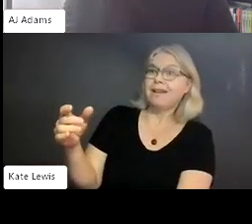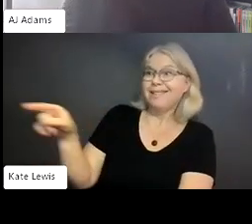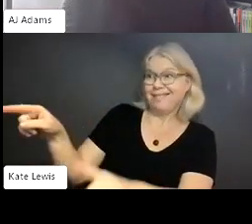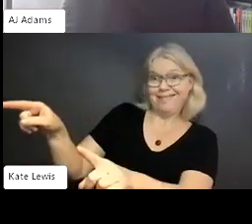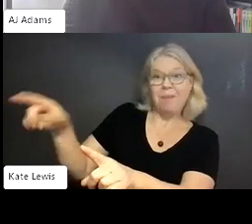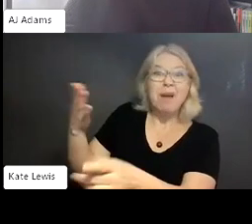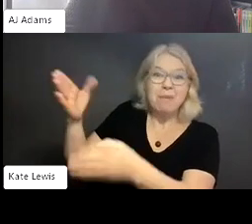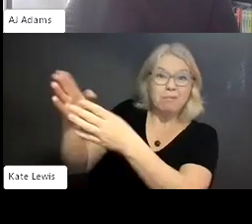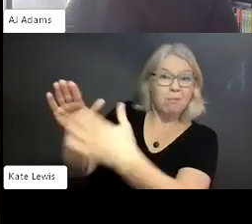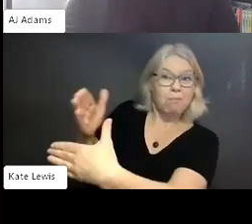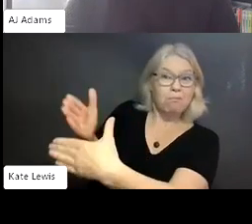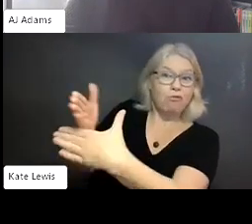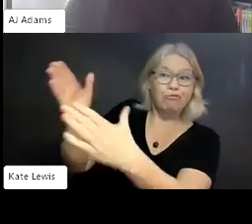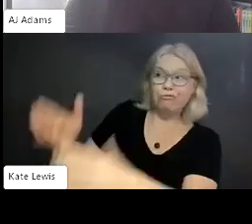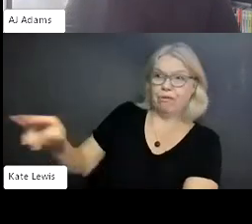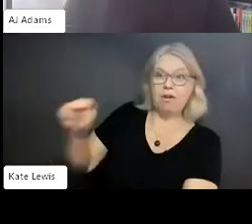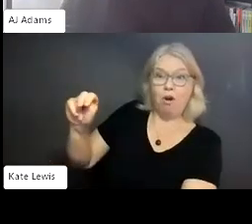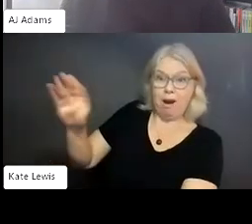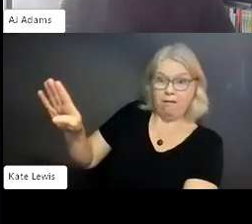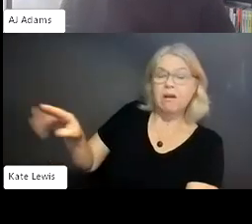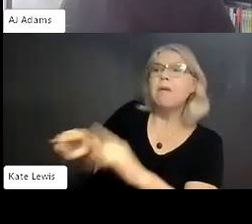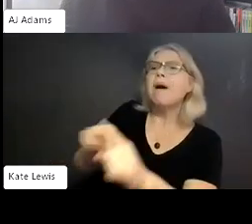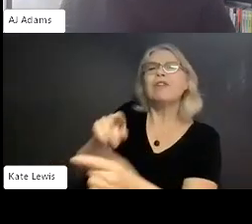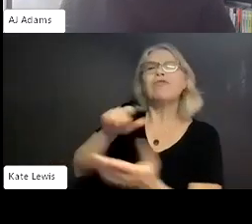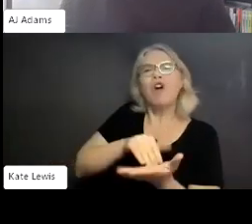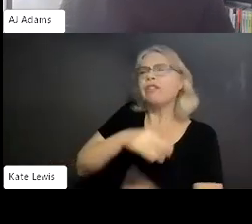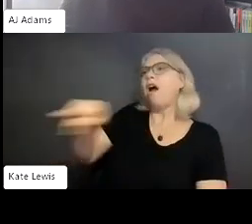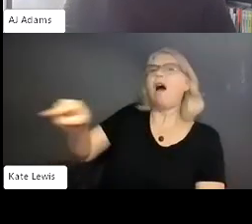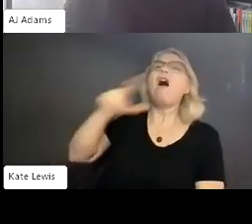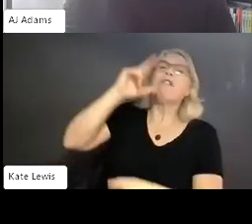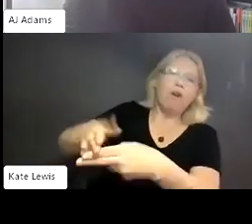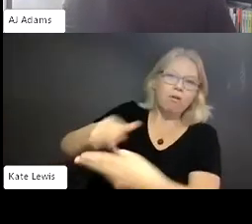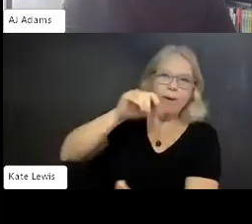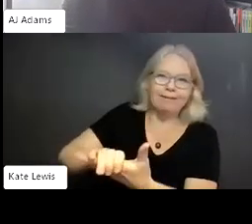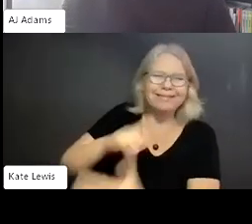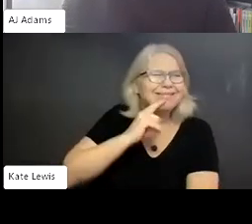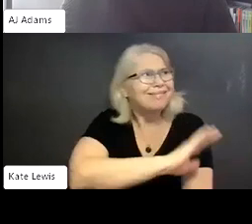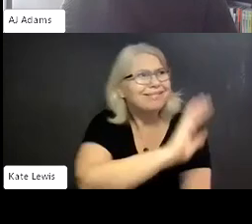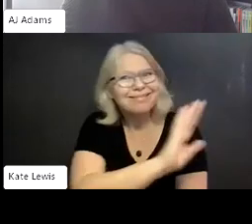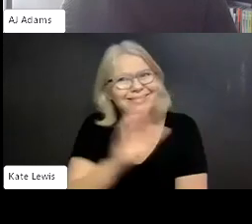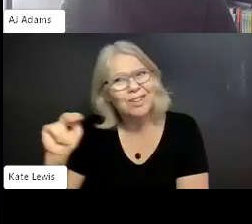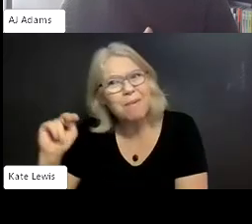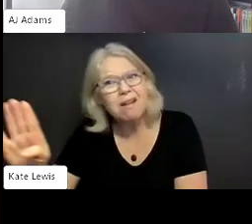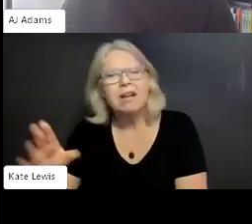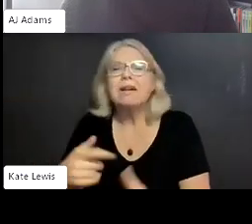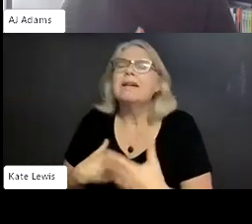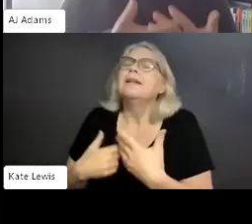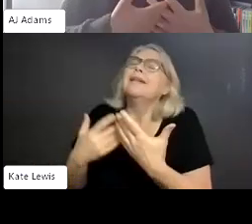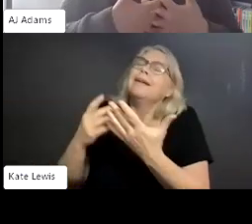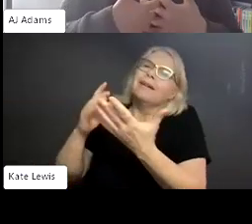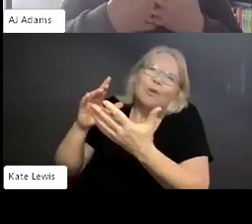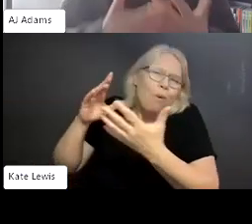is non-binary. And then we also have chosen family. So for those who this is a new concept, this